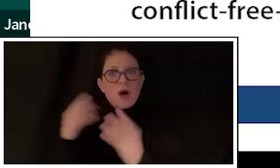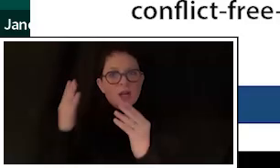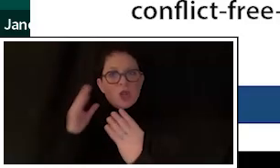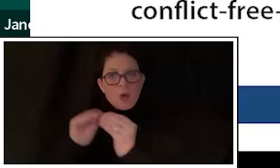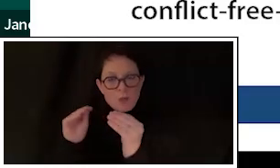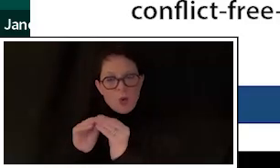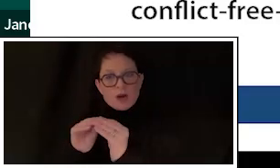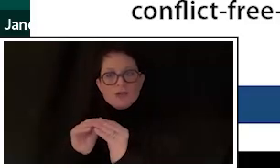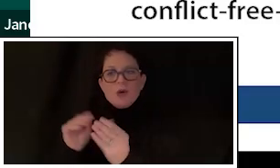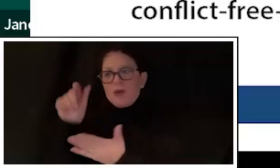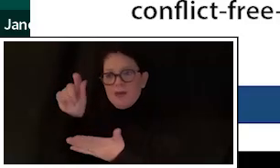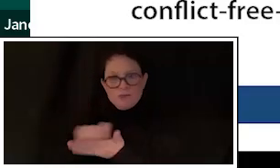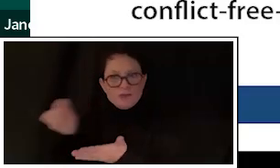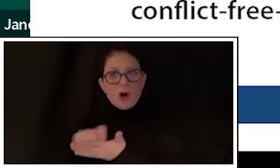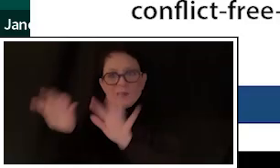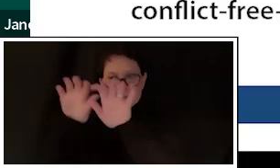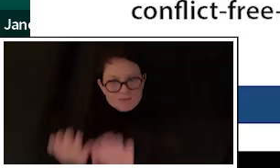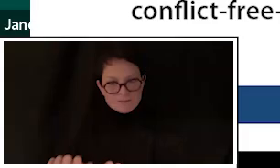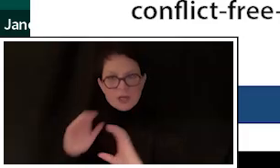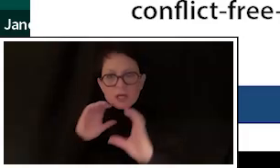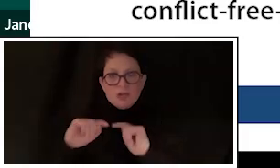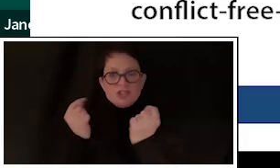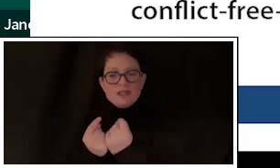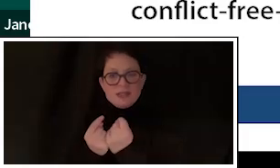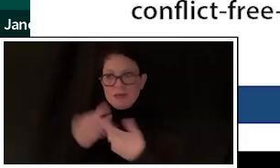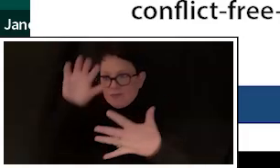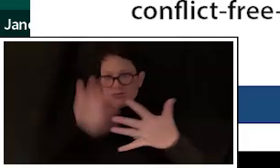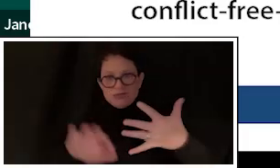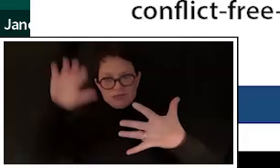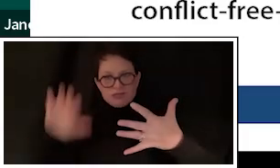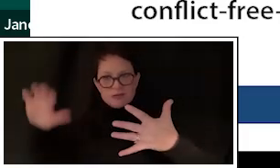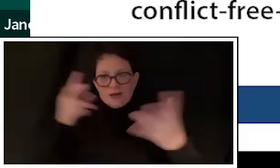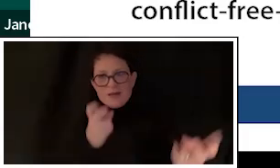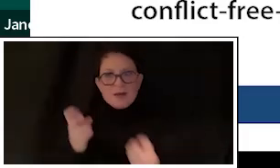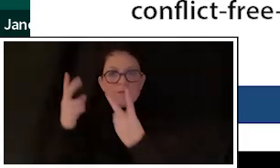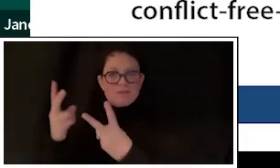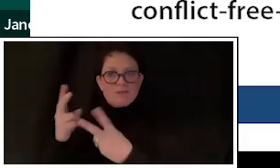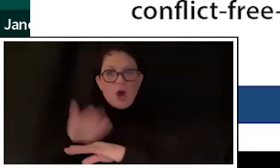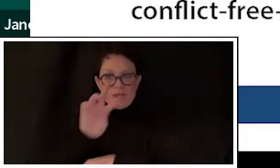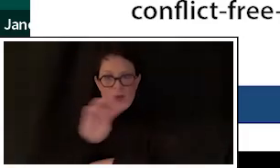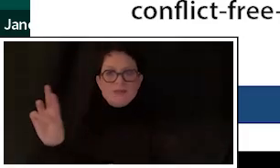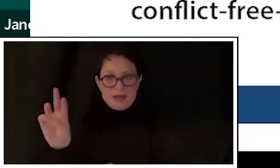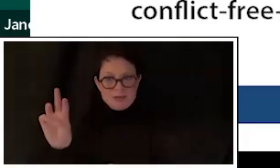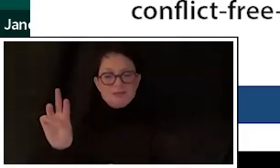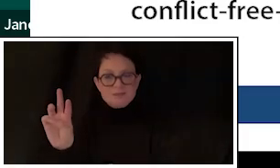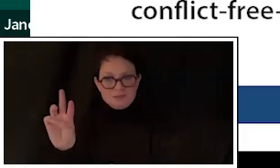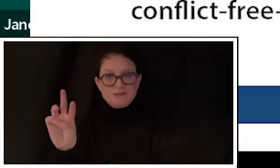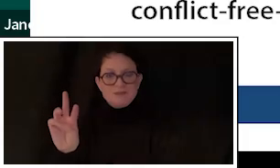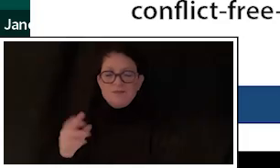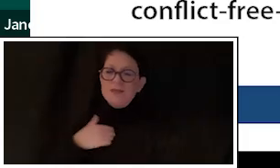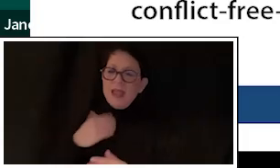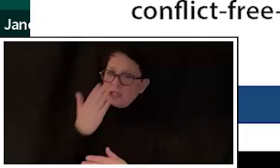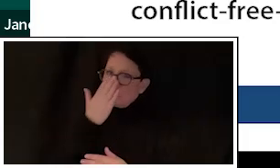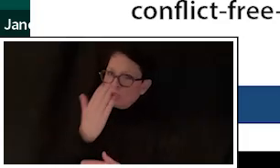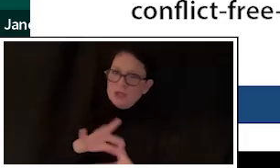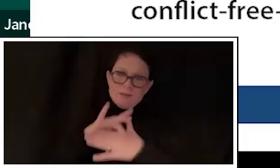about. So our communications team put that Leave Behind packet together, and it does have a lot of